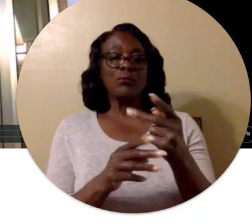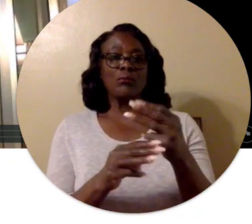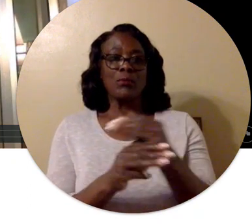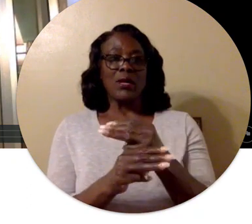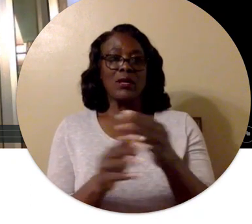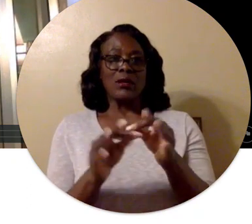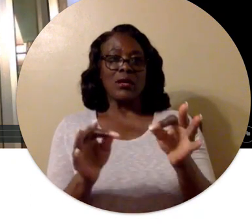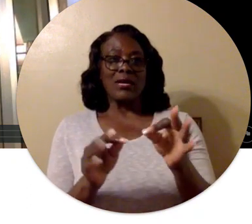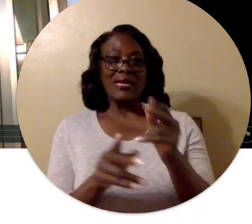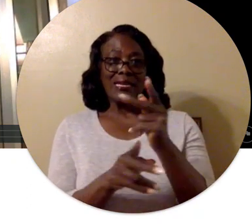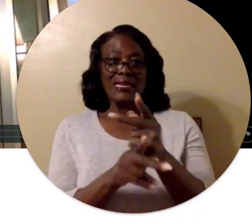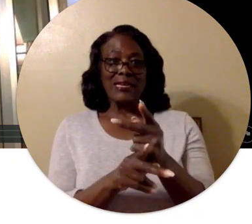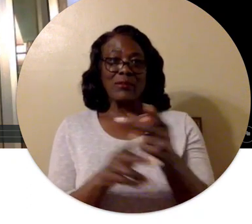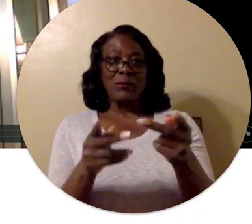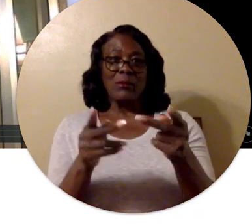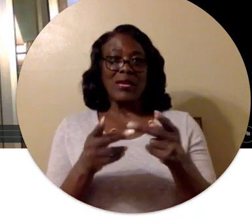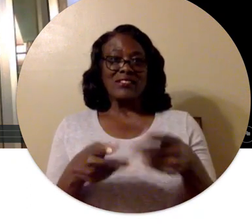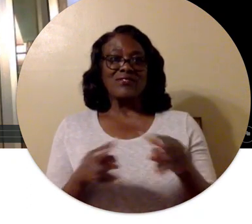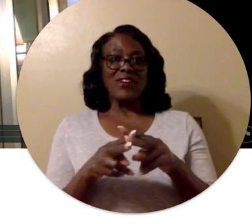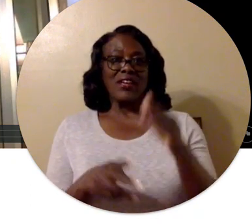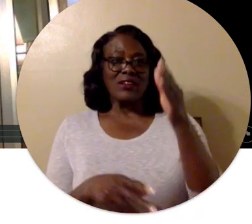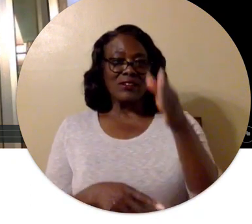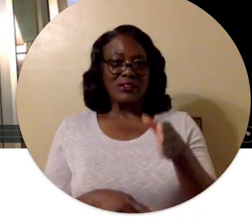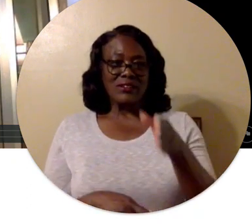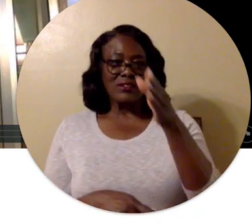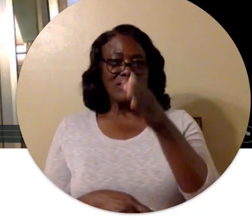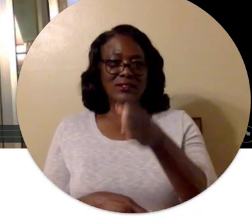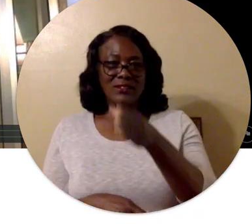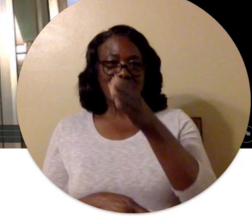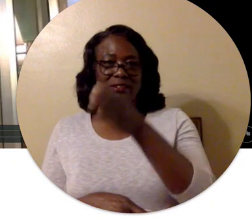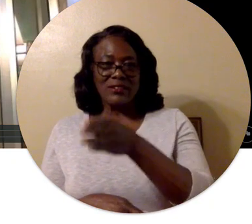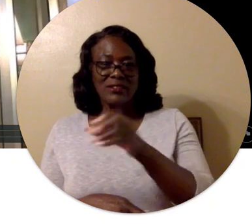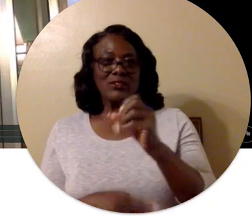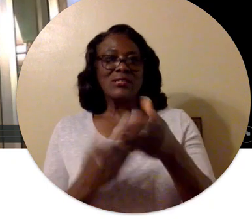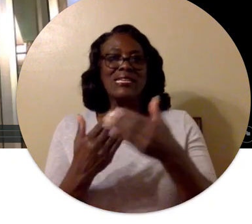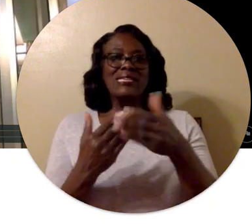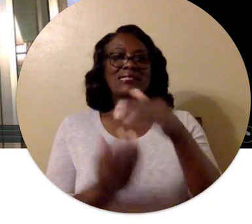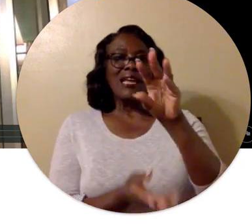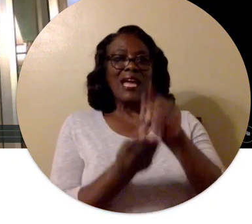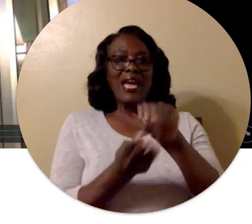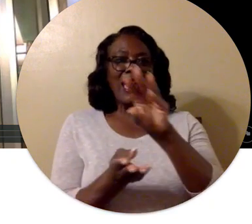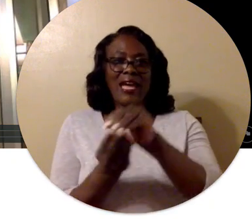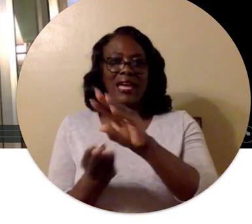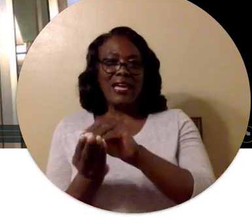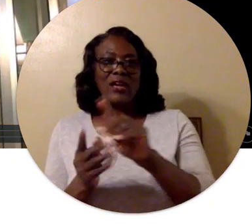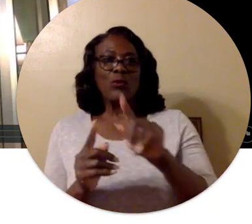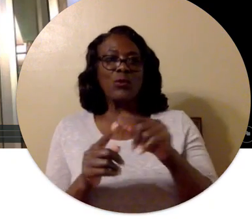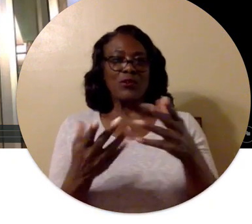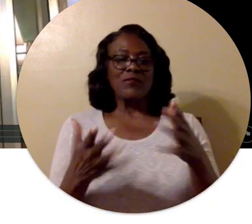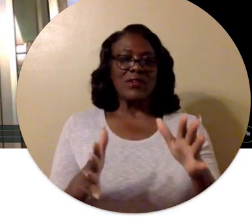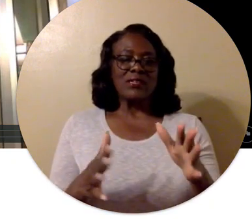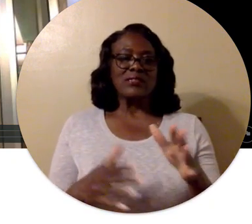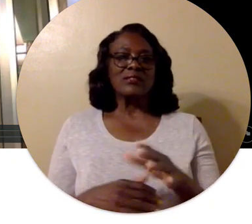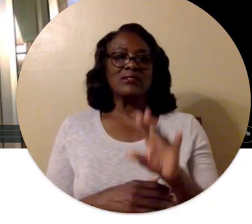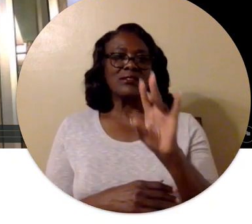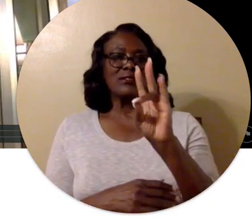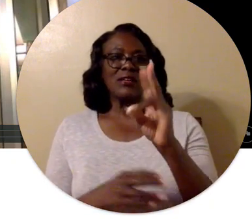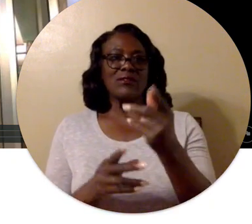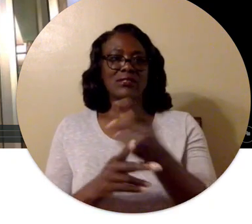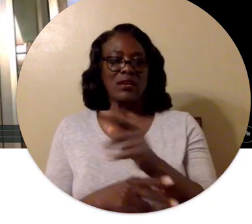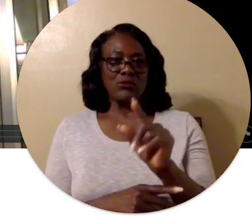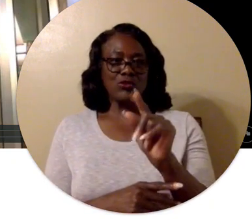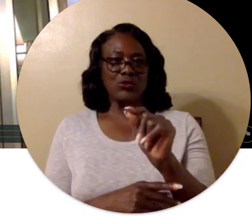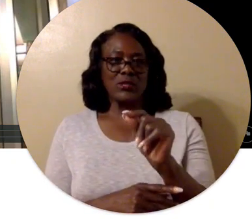of our place values lined up so that it's easier to add everything at the end when we're finished. Next, I've got 7 times